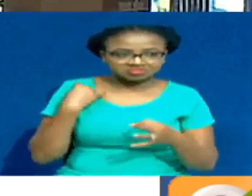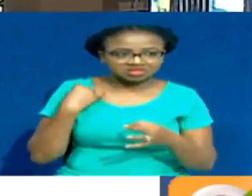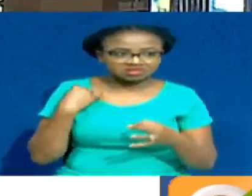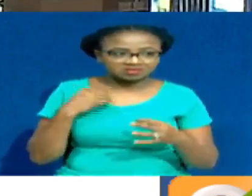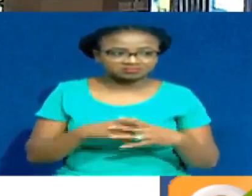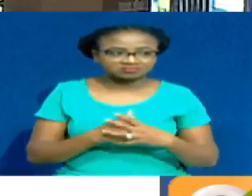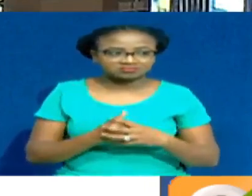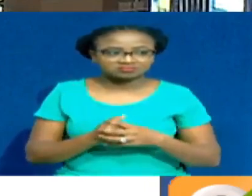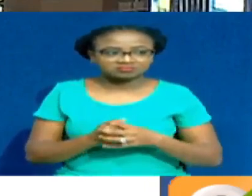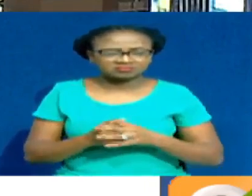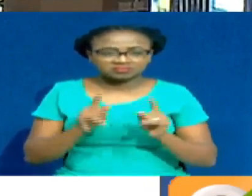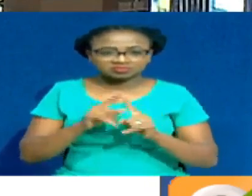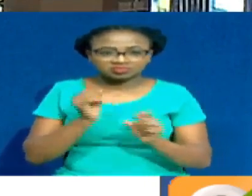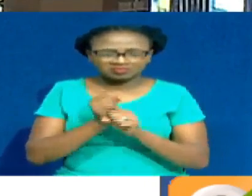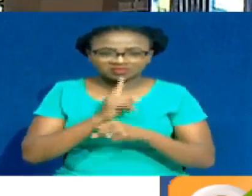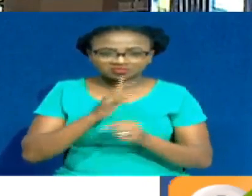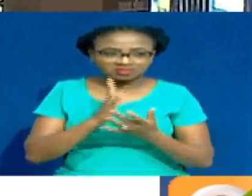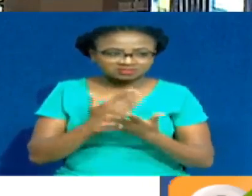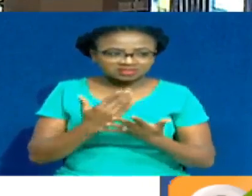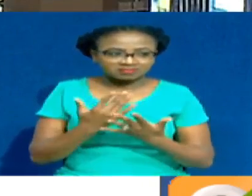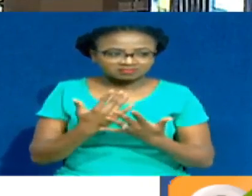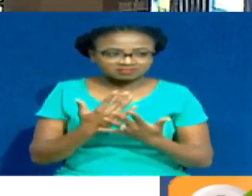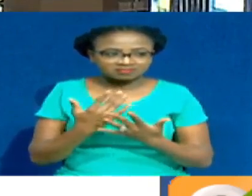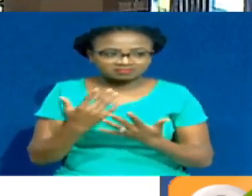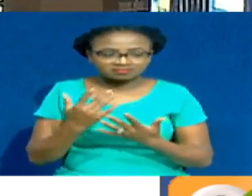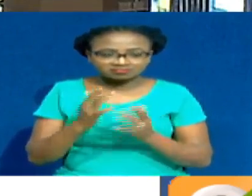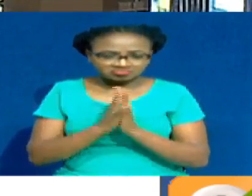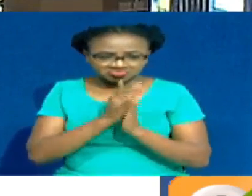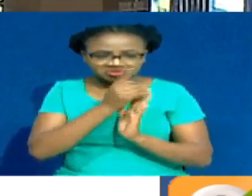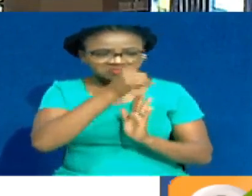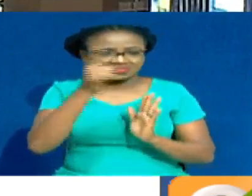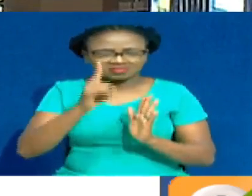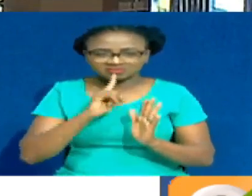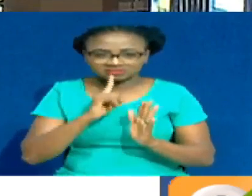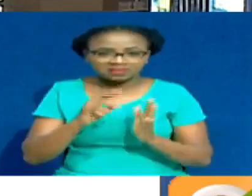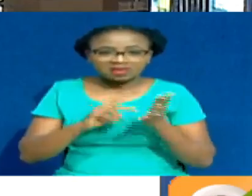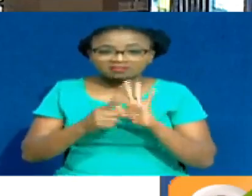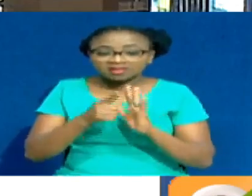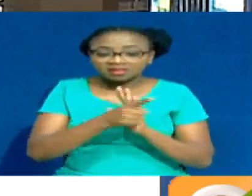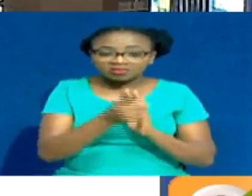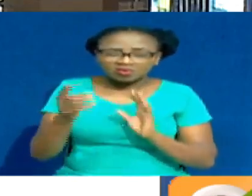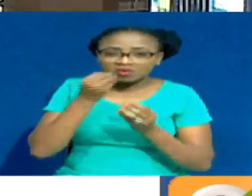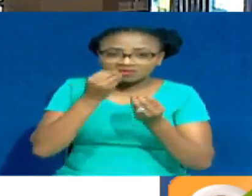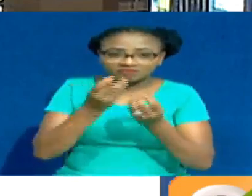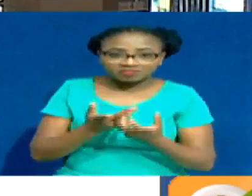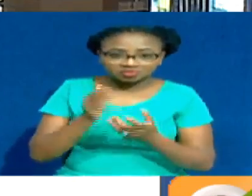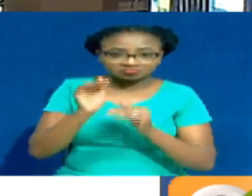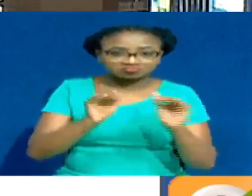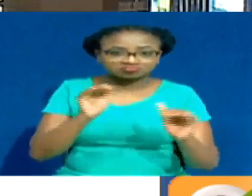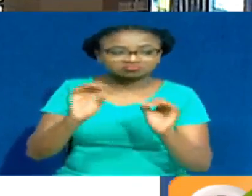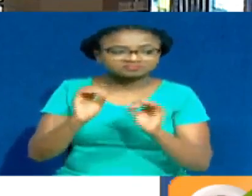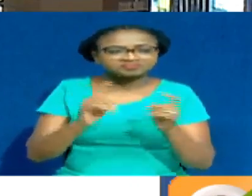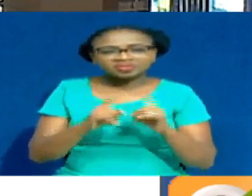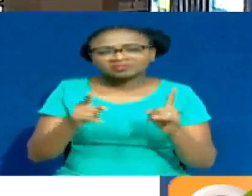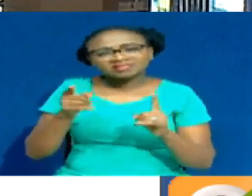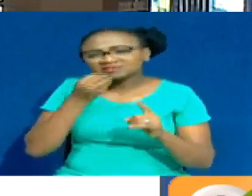this interview to make sure I verify some of the claims that have been made. Yes. But so it's not all information that's requested, because some would then ask, doesn't